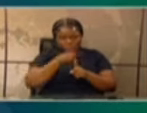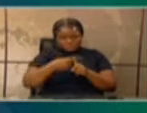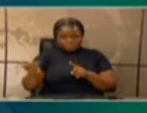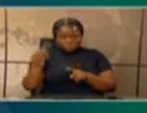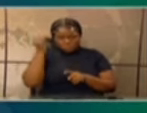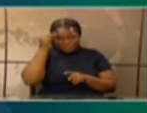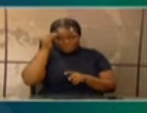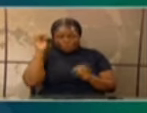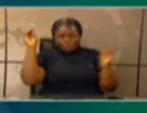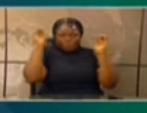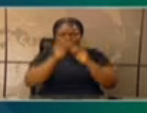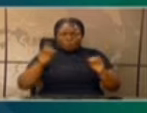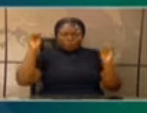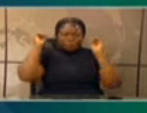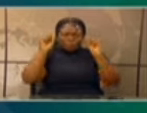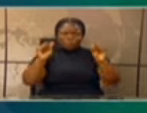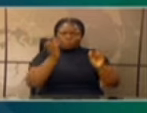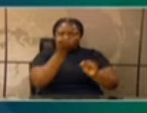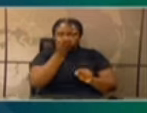no ewu.